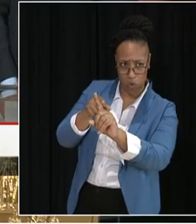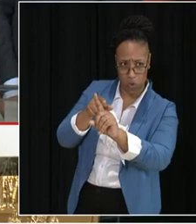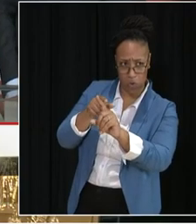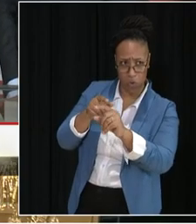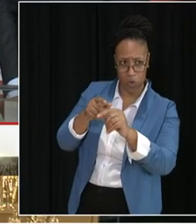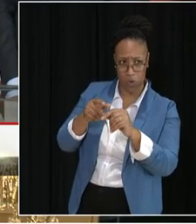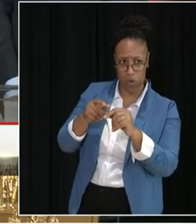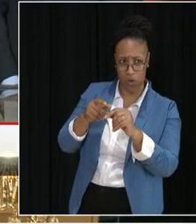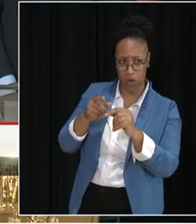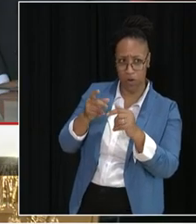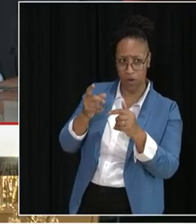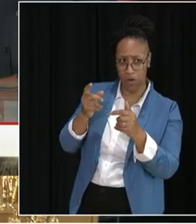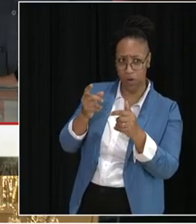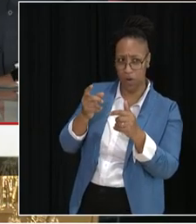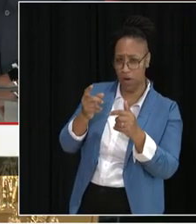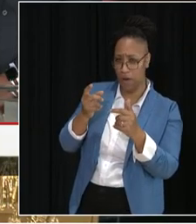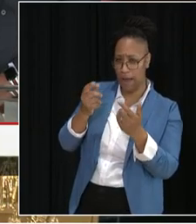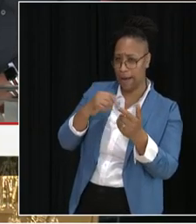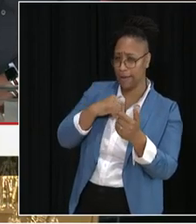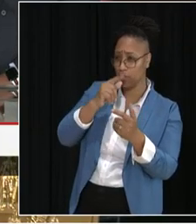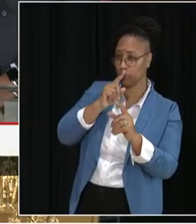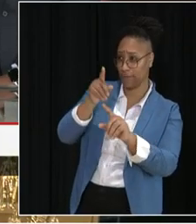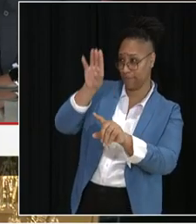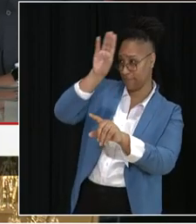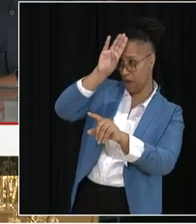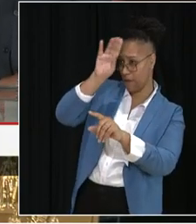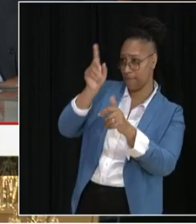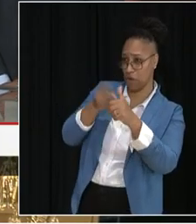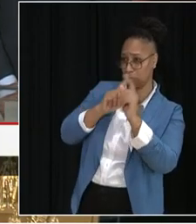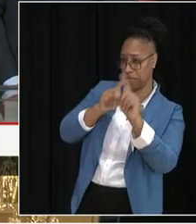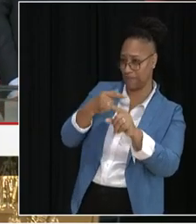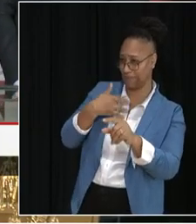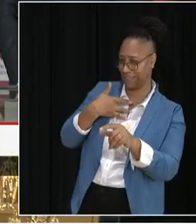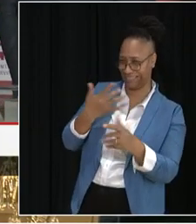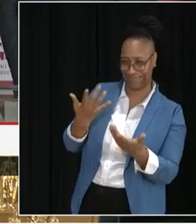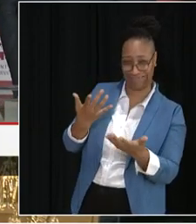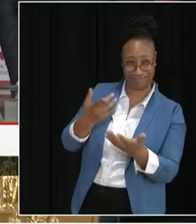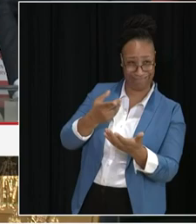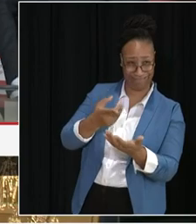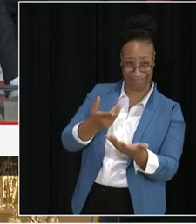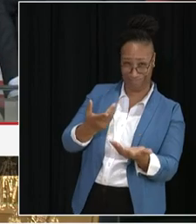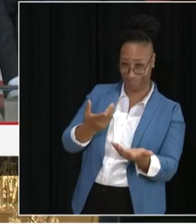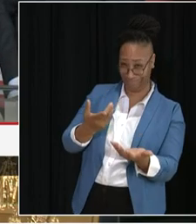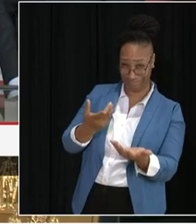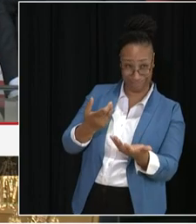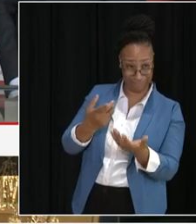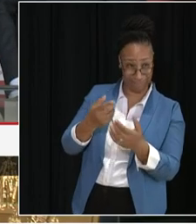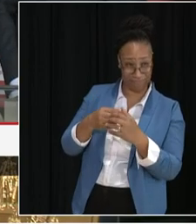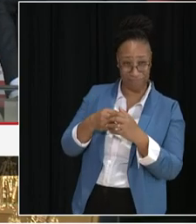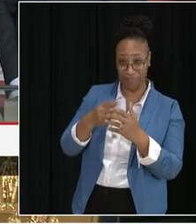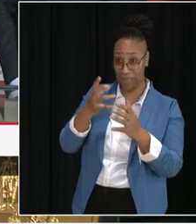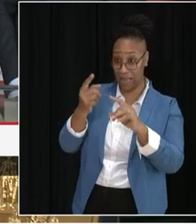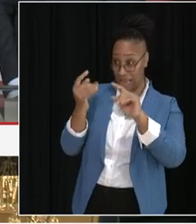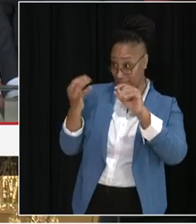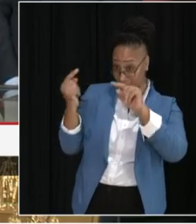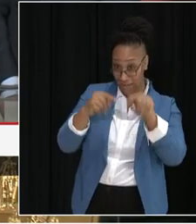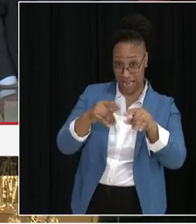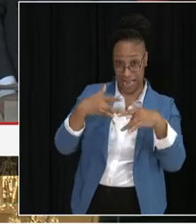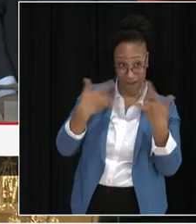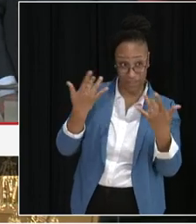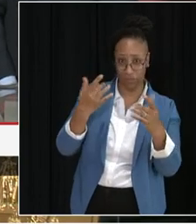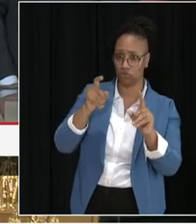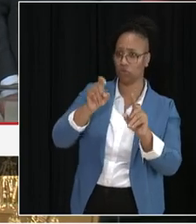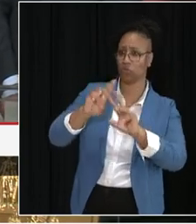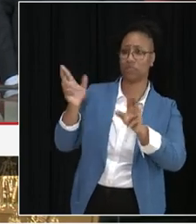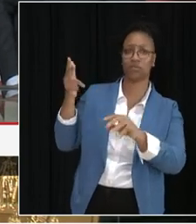also responded that day to the Capitol. Do you have any thoughts just about the D.C. firefighters and their role back on